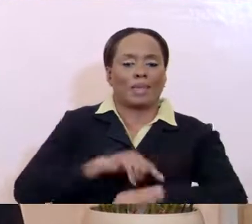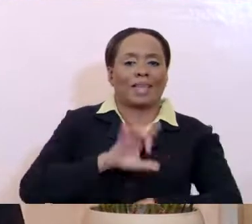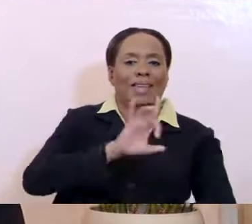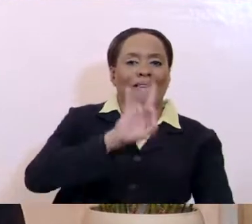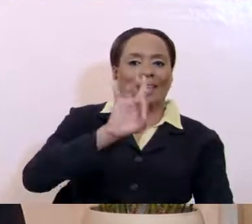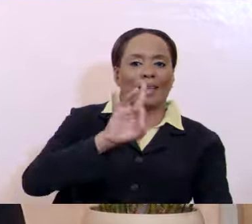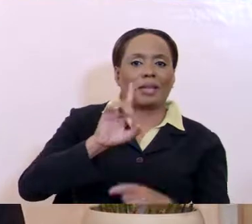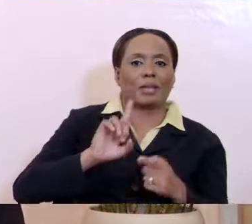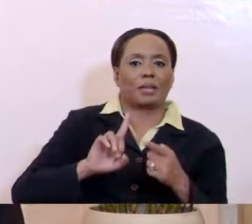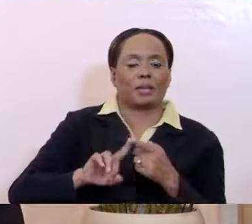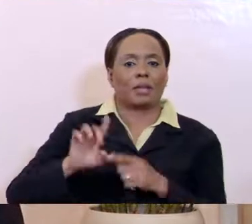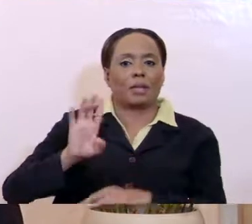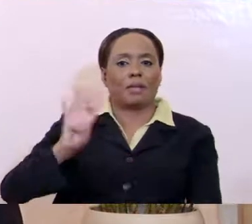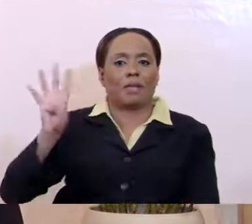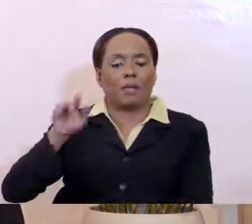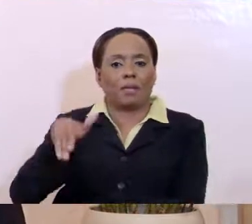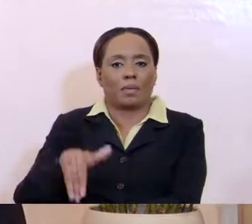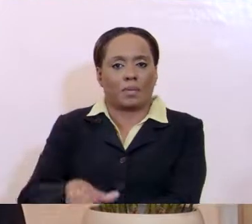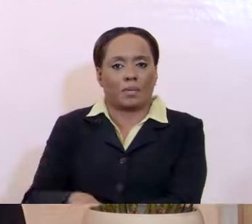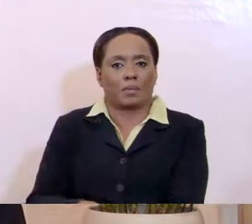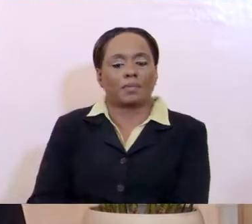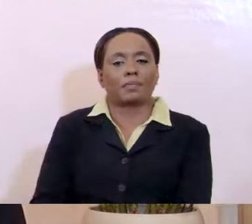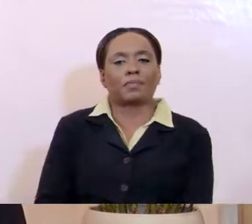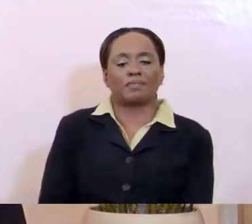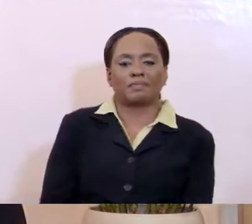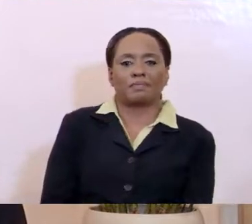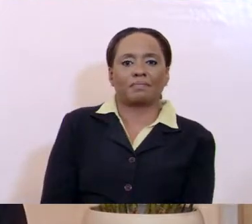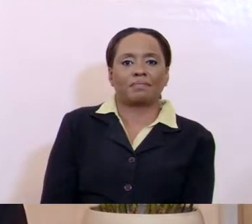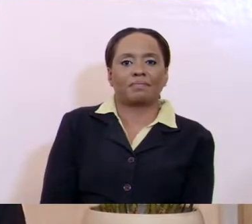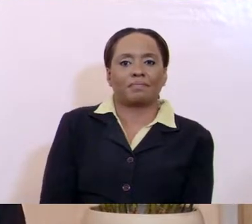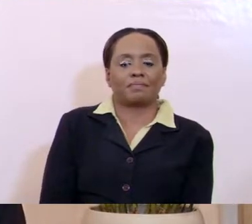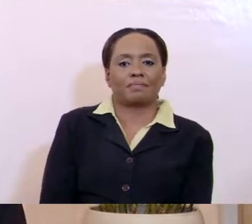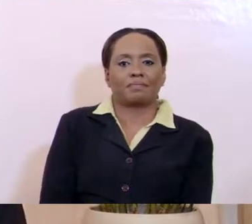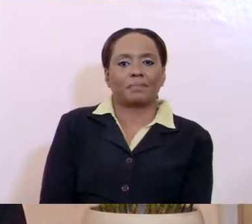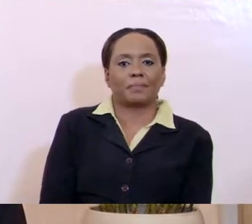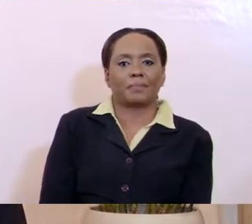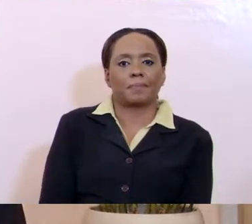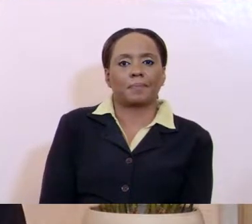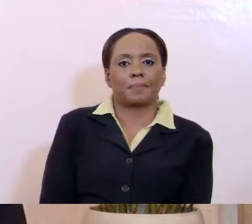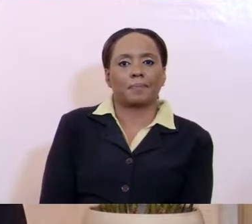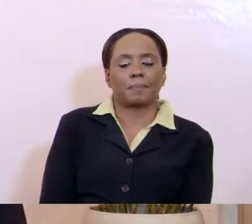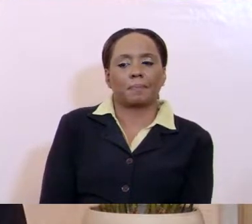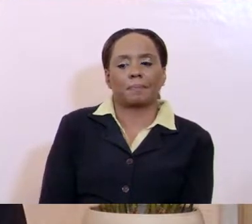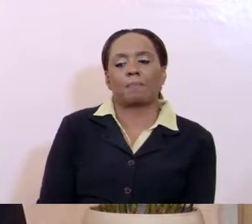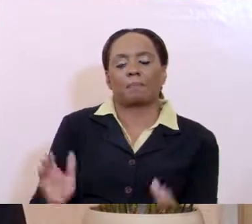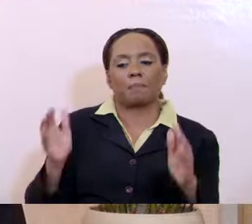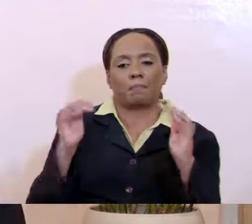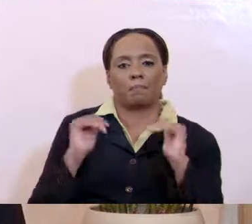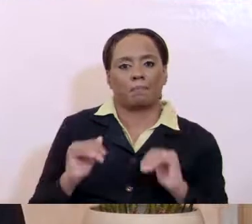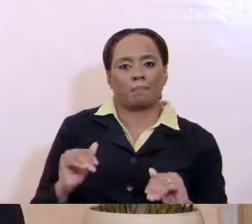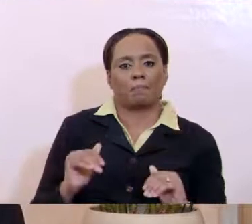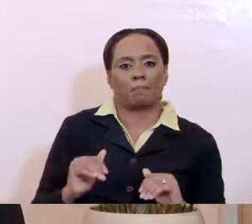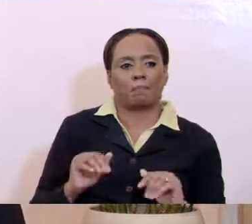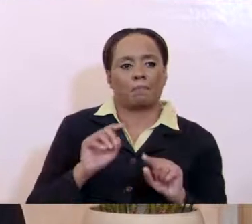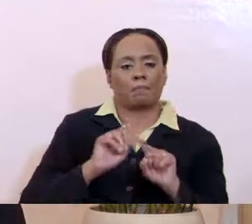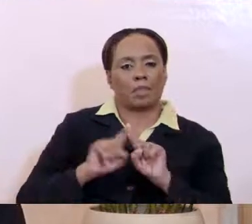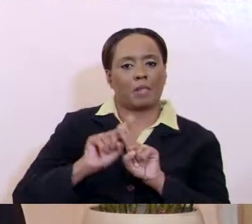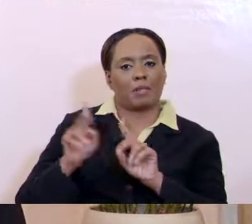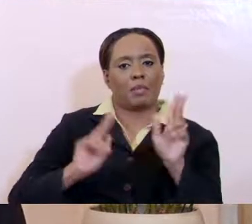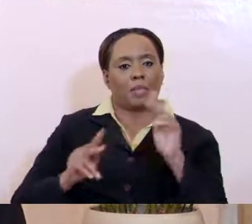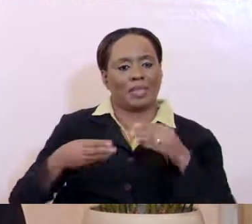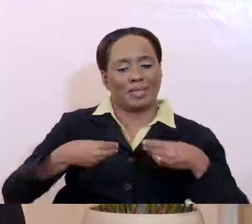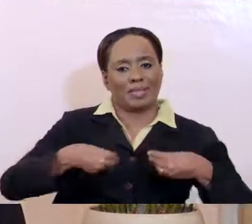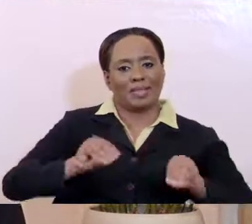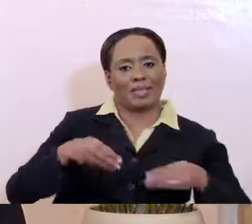a.m. and 4 p.m. In relation to the many wayside vendors that we have, we are going